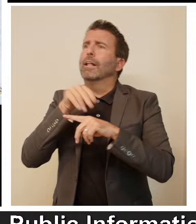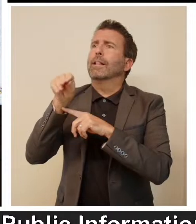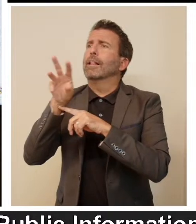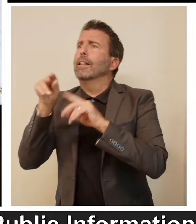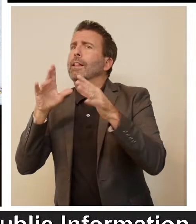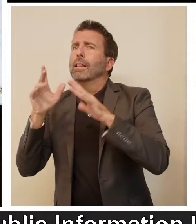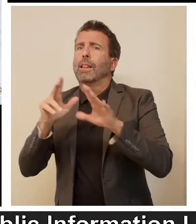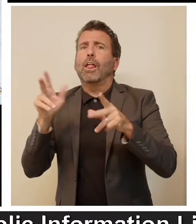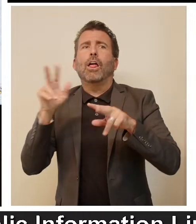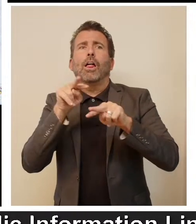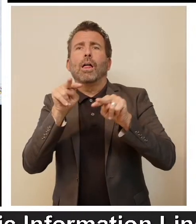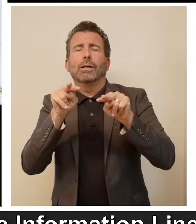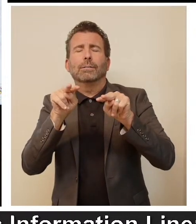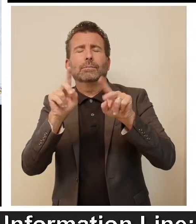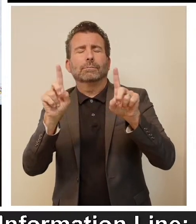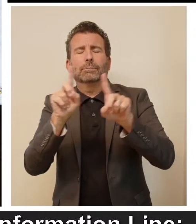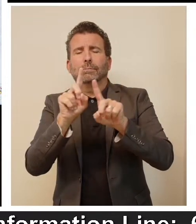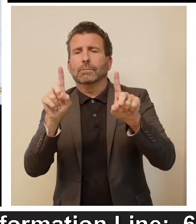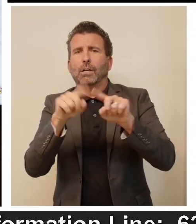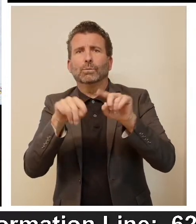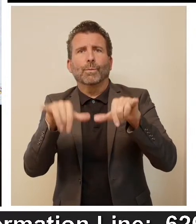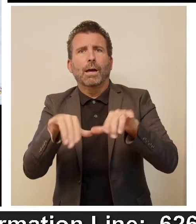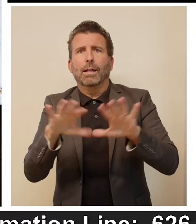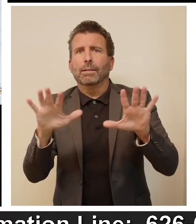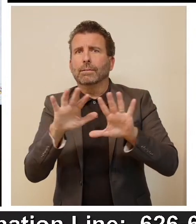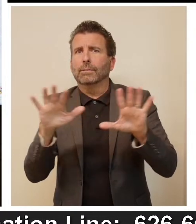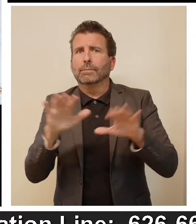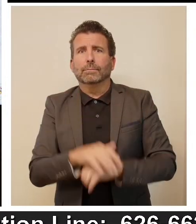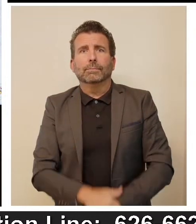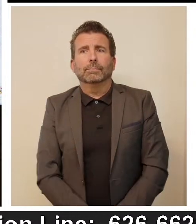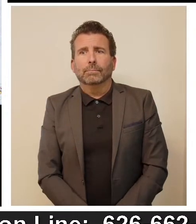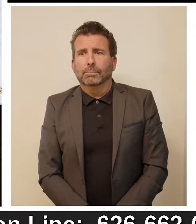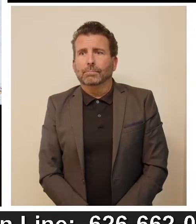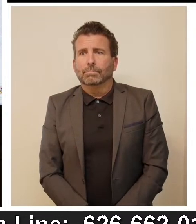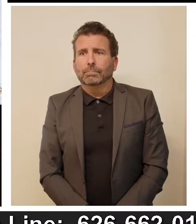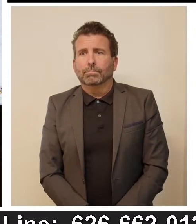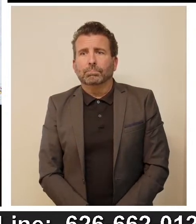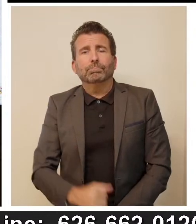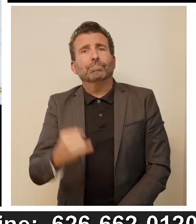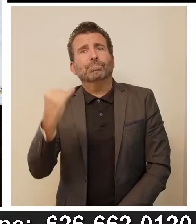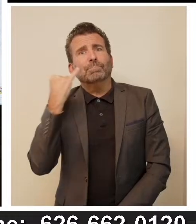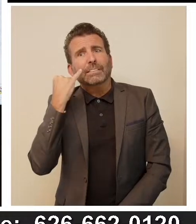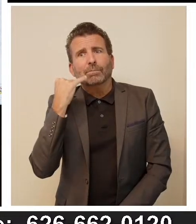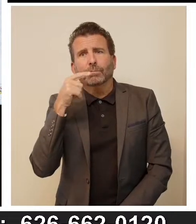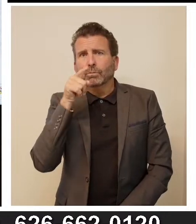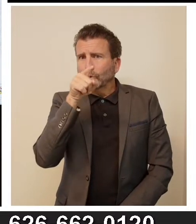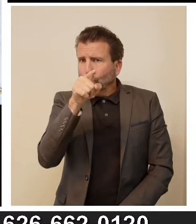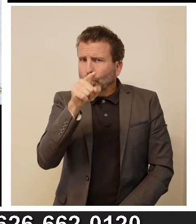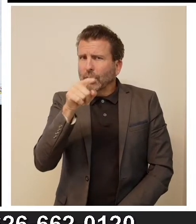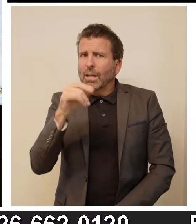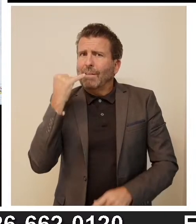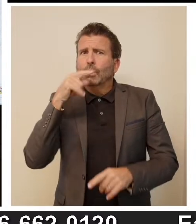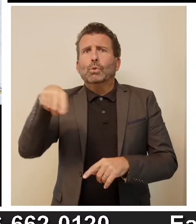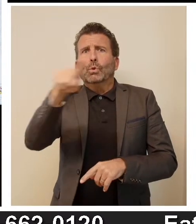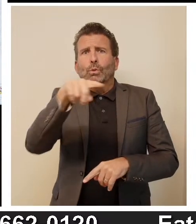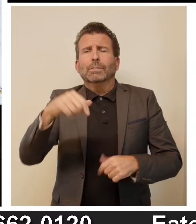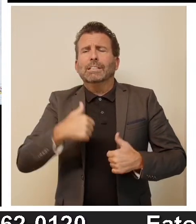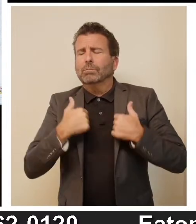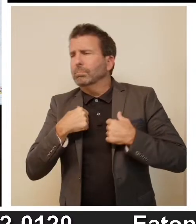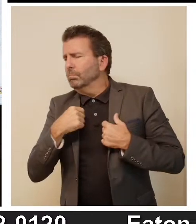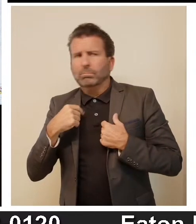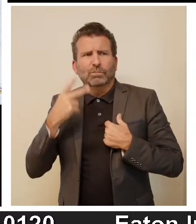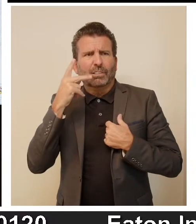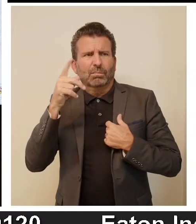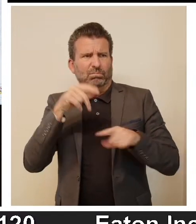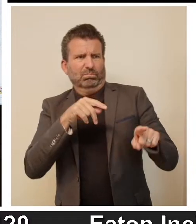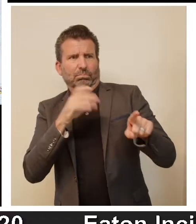see something that they would like to report, we encourage them to do so immediately. Please call either 911 for an emergency, or they